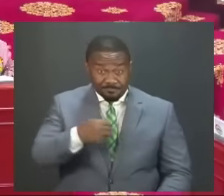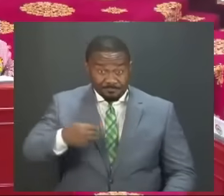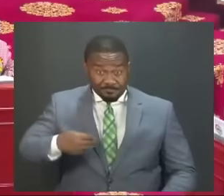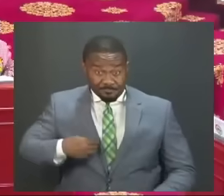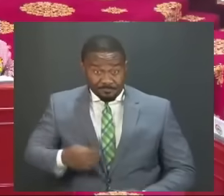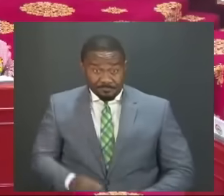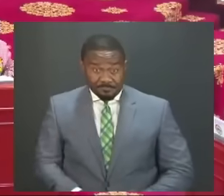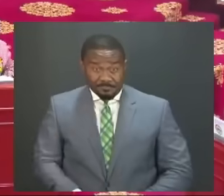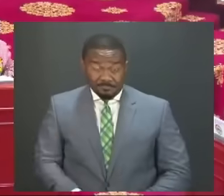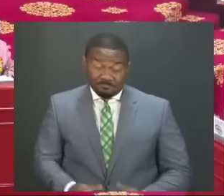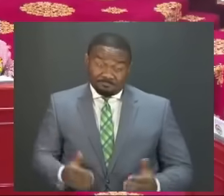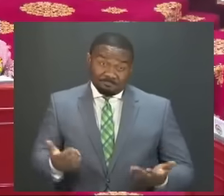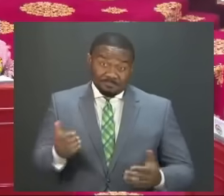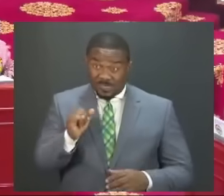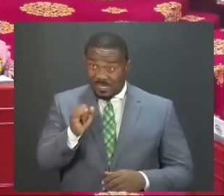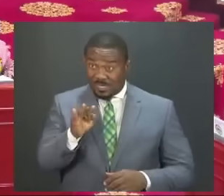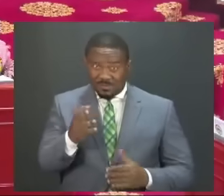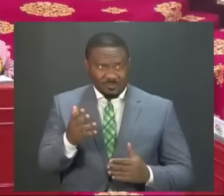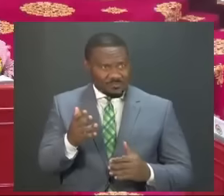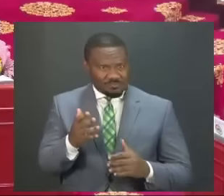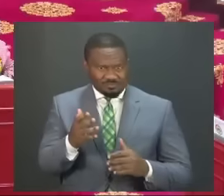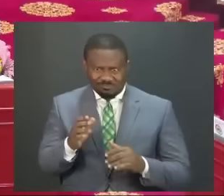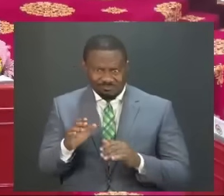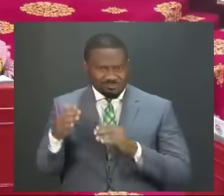if things continue this way,